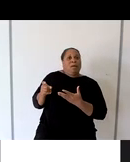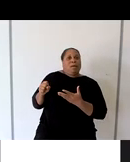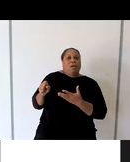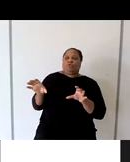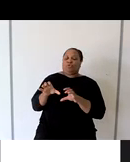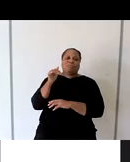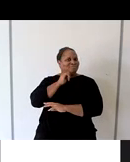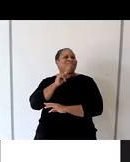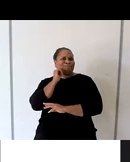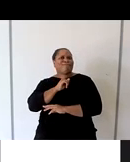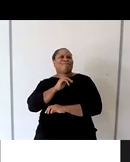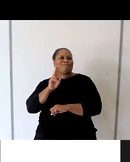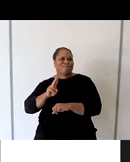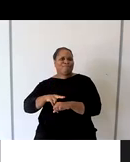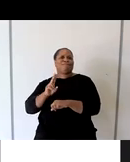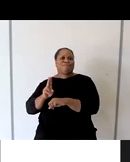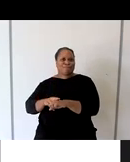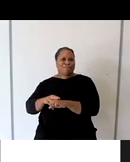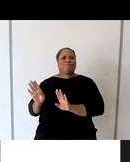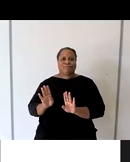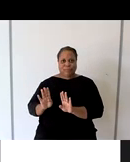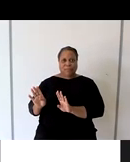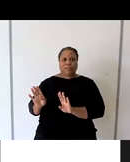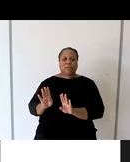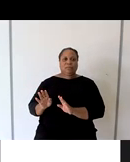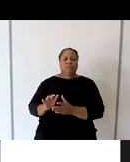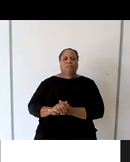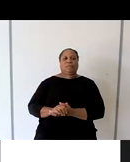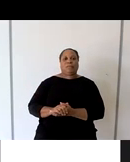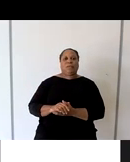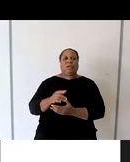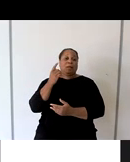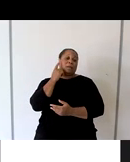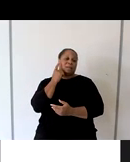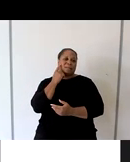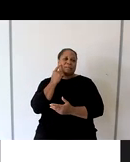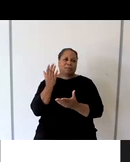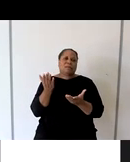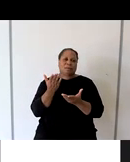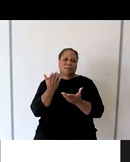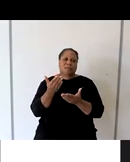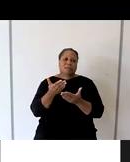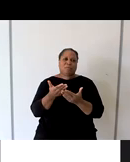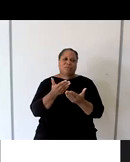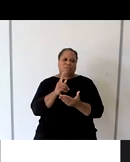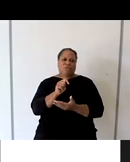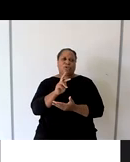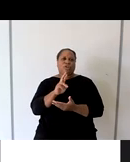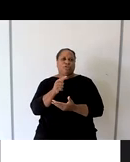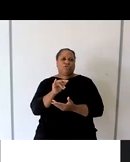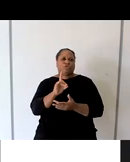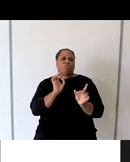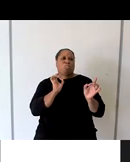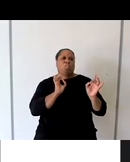everyday normal activities. So I think here, before I get into tragedy, we're going to have our first